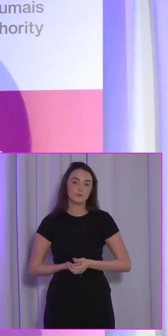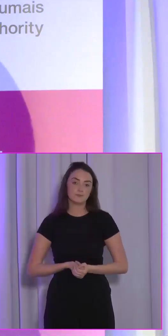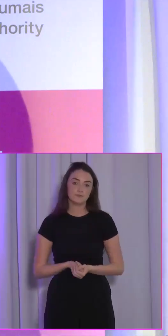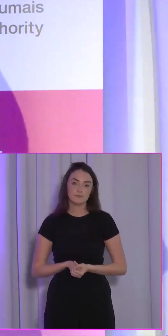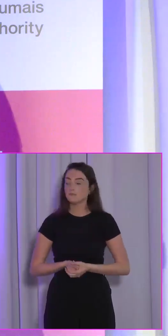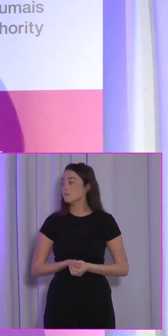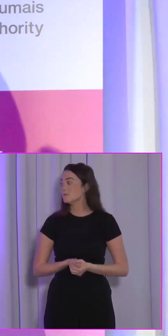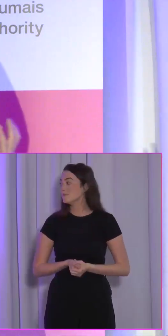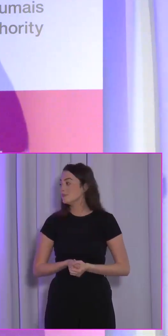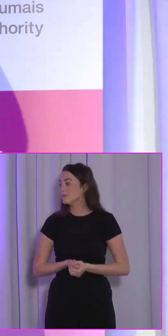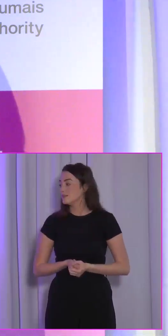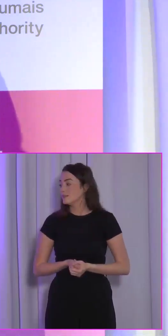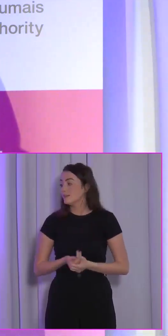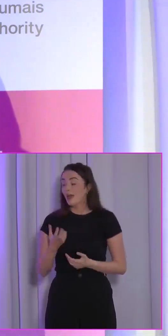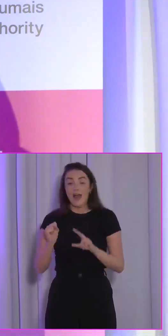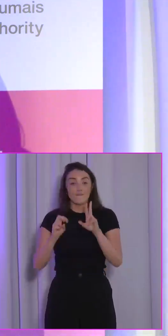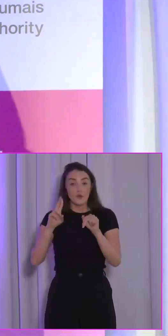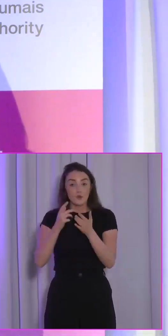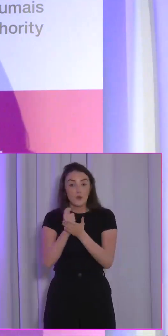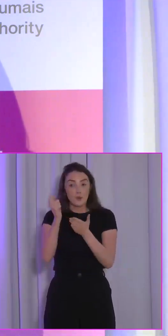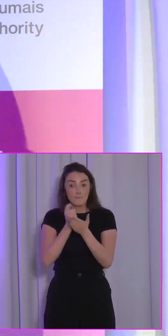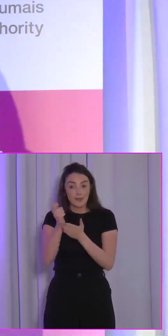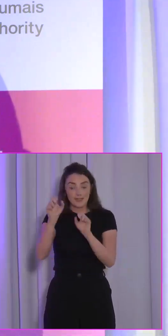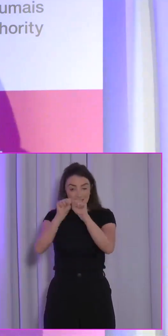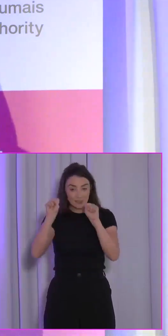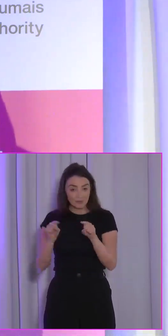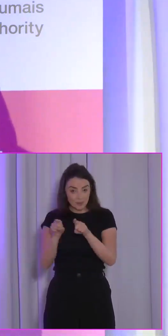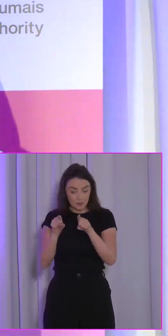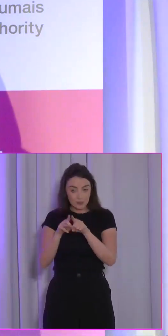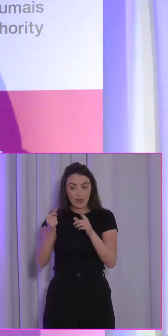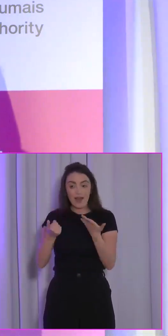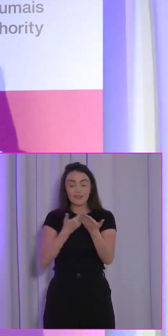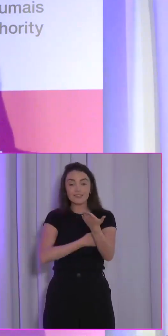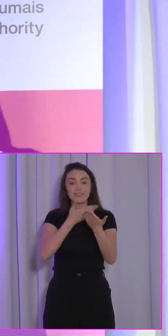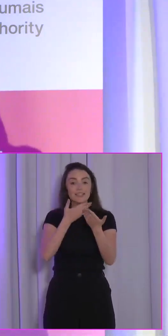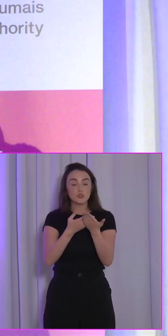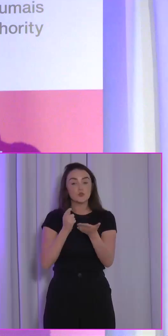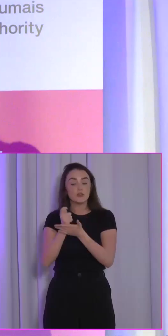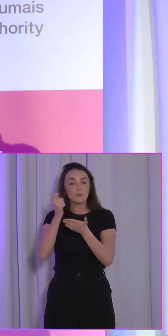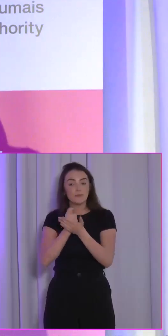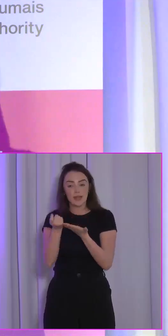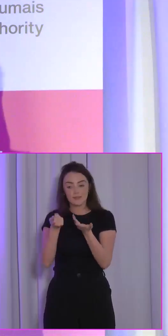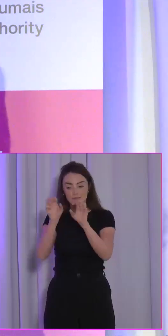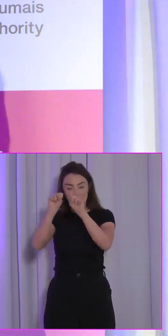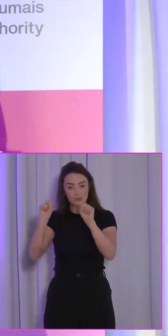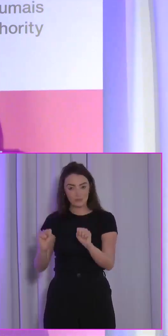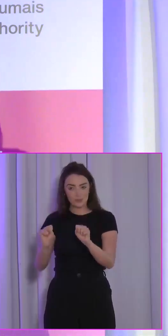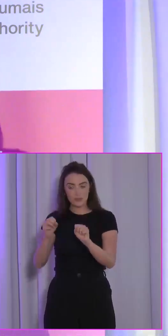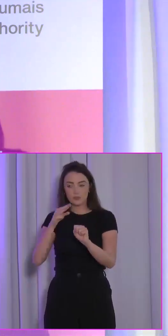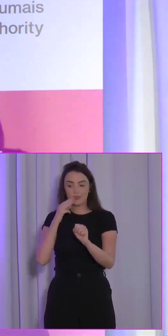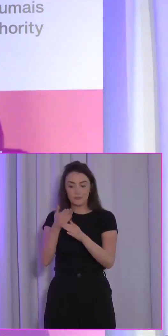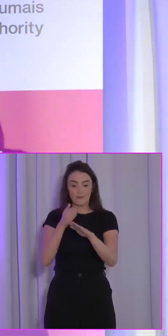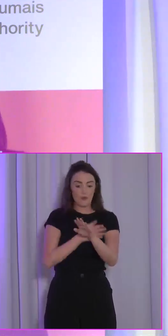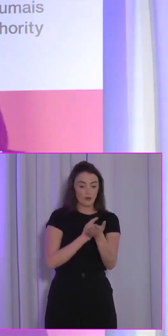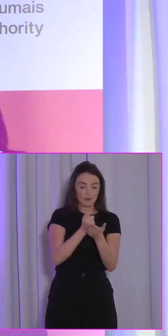I haven't quite got to it, but we have a new complaint handling system as well. So there's a statutory complaint handling system. So where complaints weren't